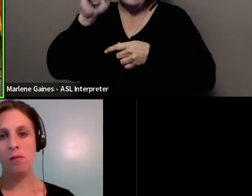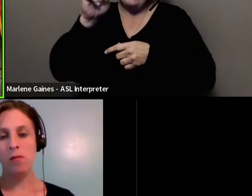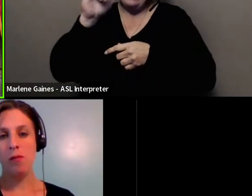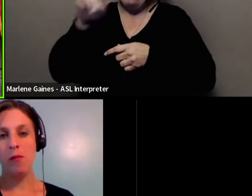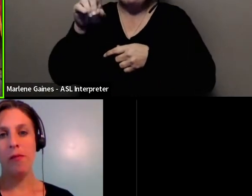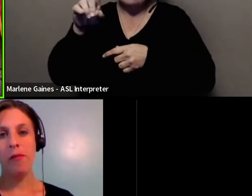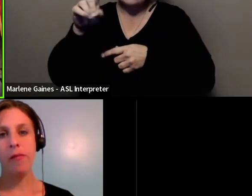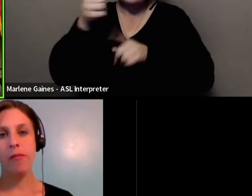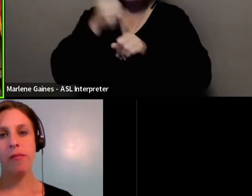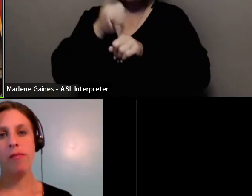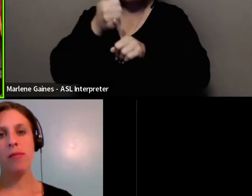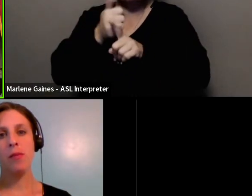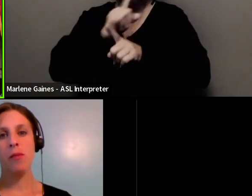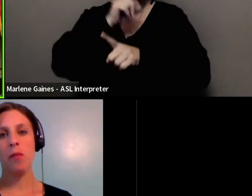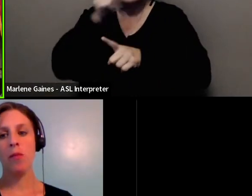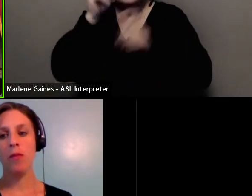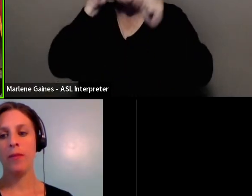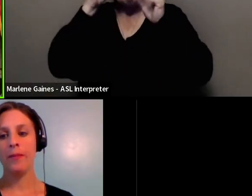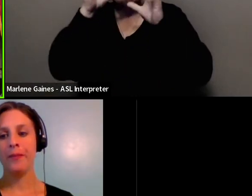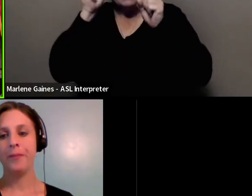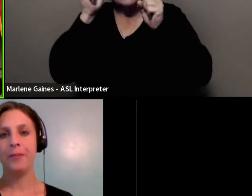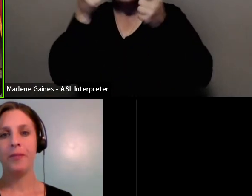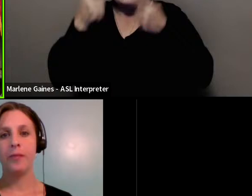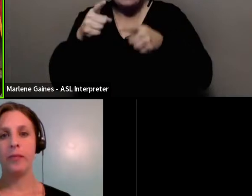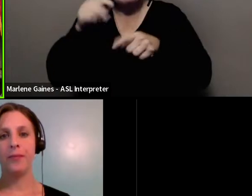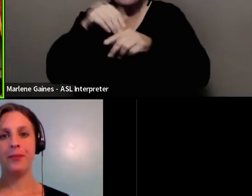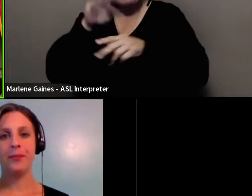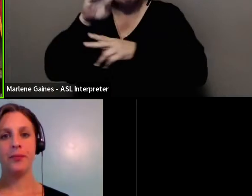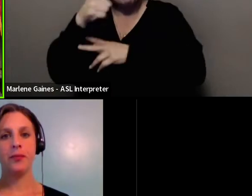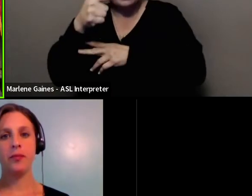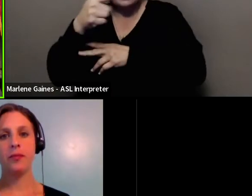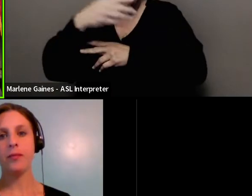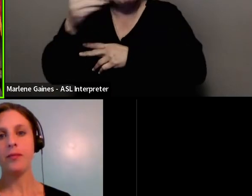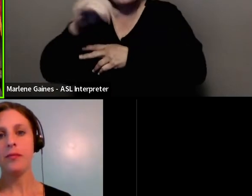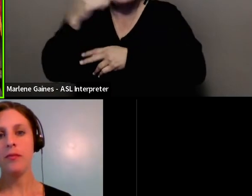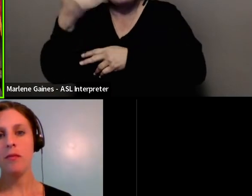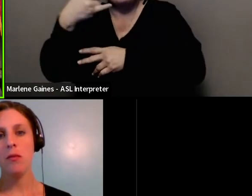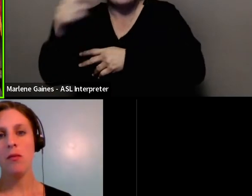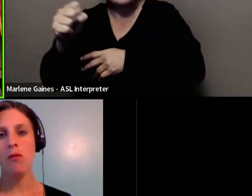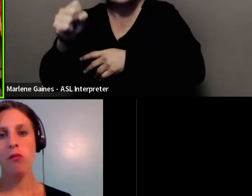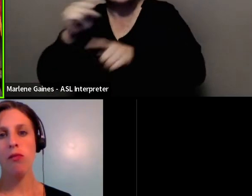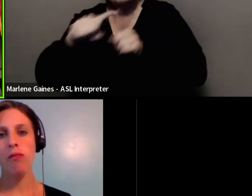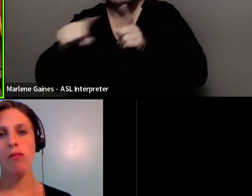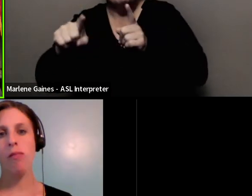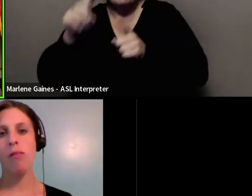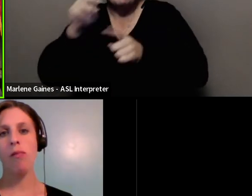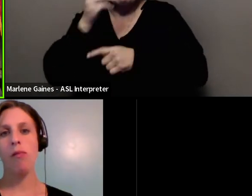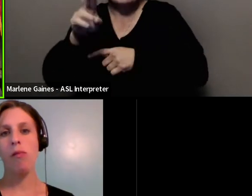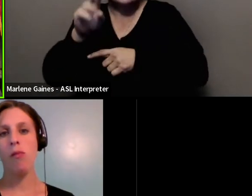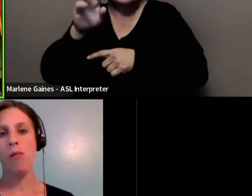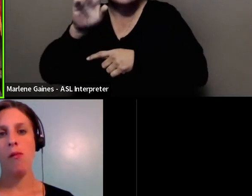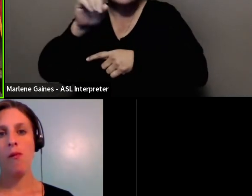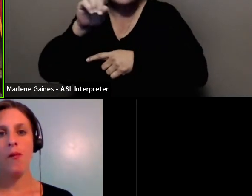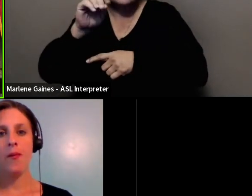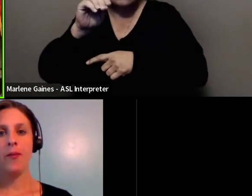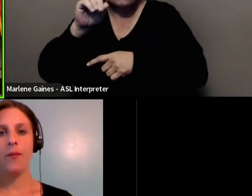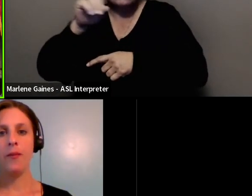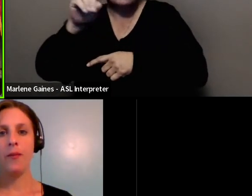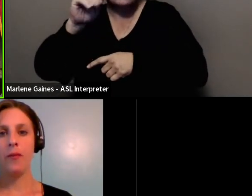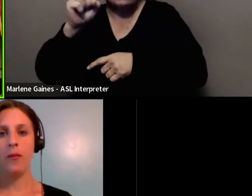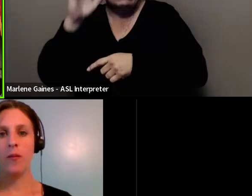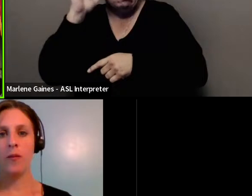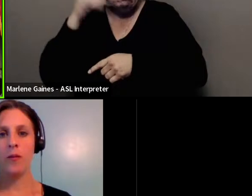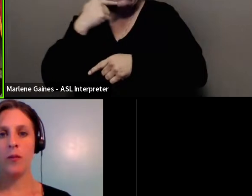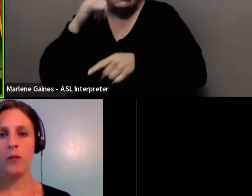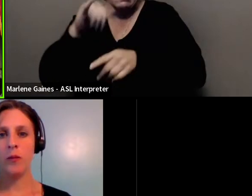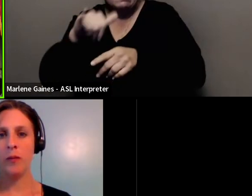is something that is really amazing happening at Burlingame and the other high schools. But Mr. Zozos, I hope I'm saying